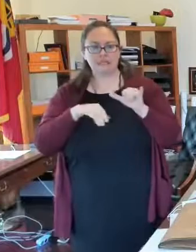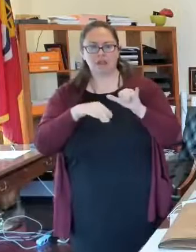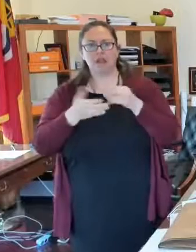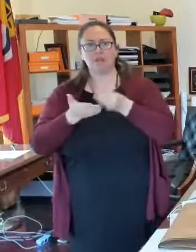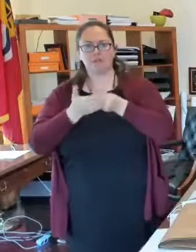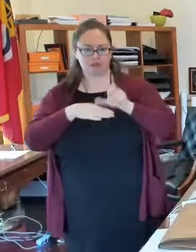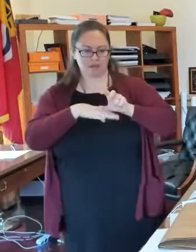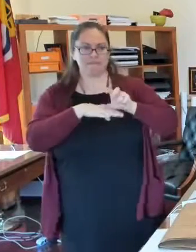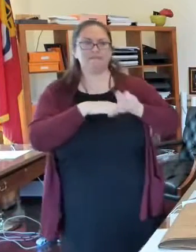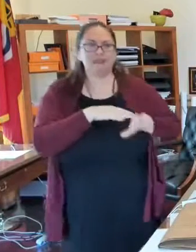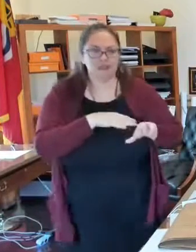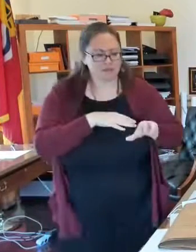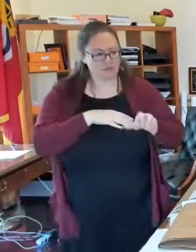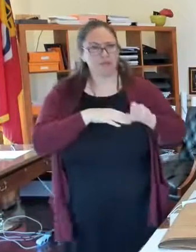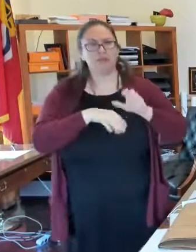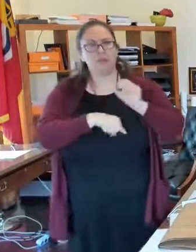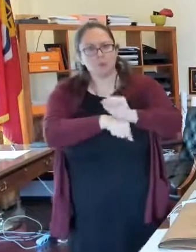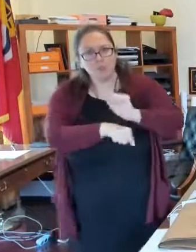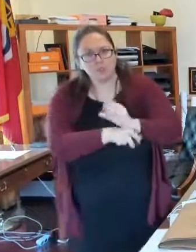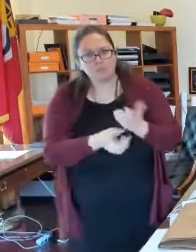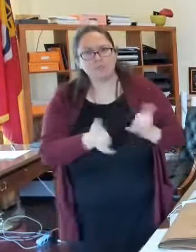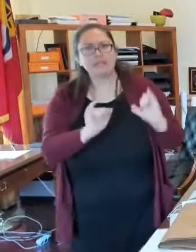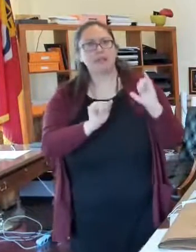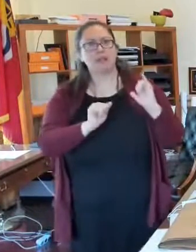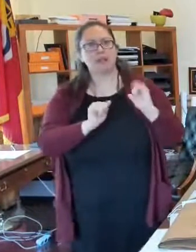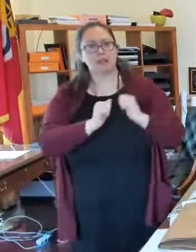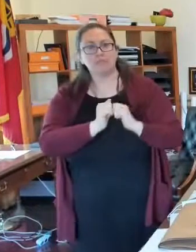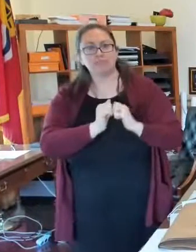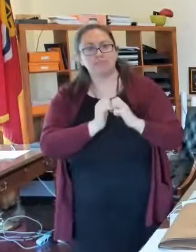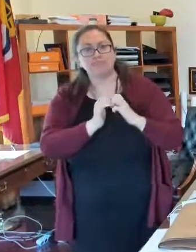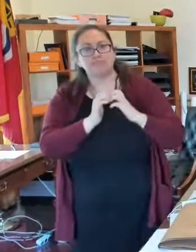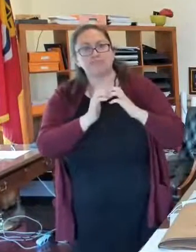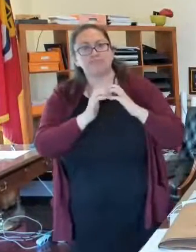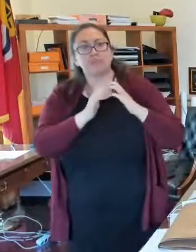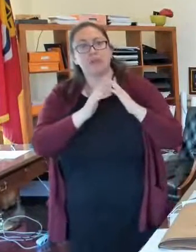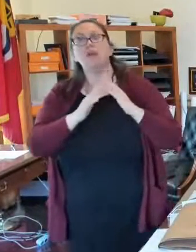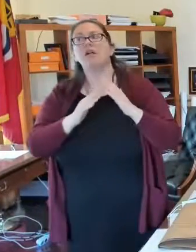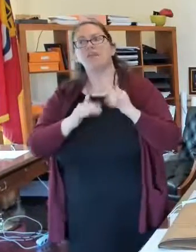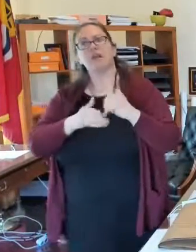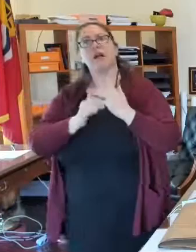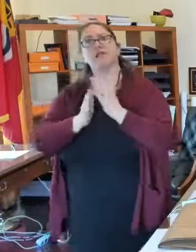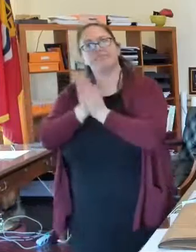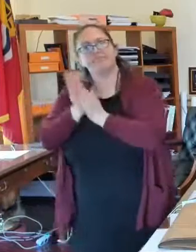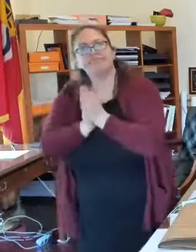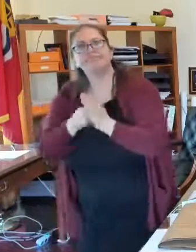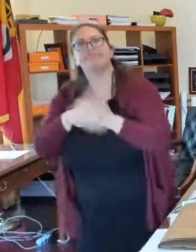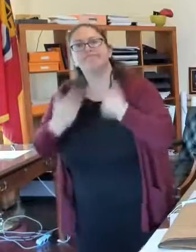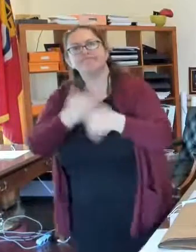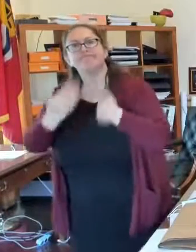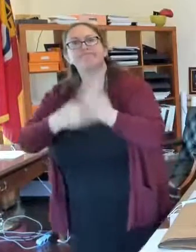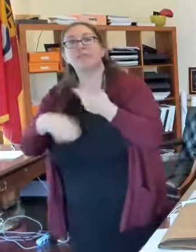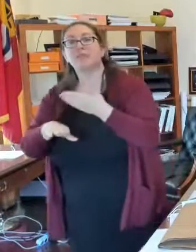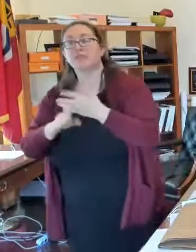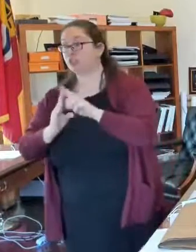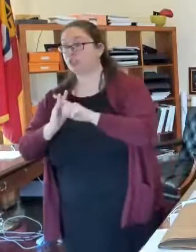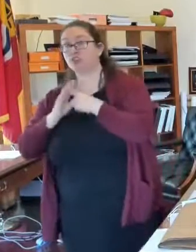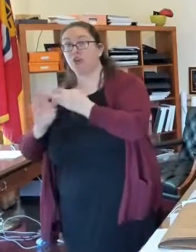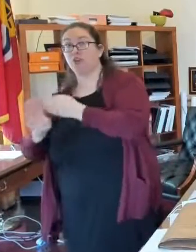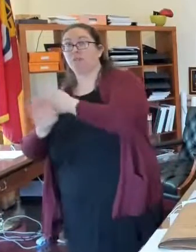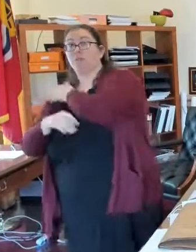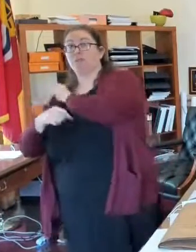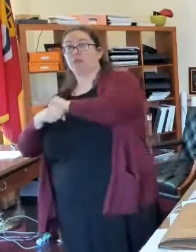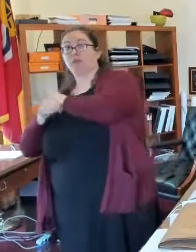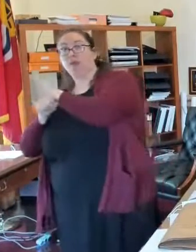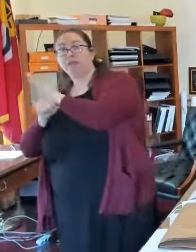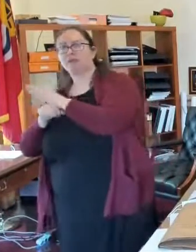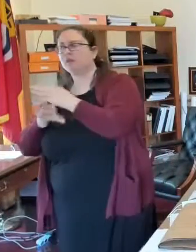and work and build our city and build on that momentum that we had going pre-COVID. Pre-COVID, the